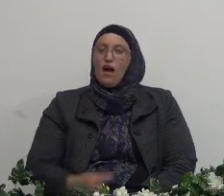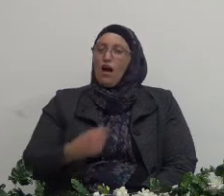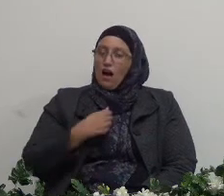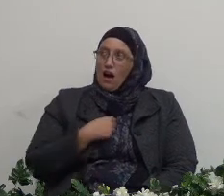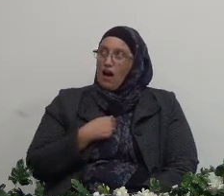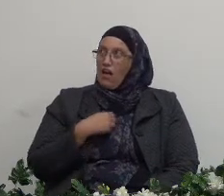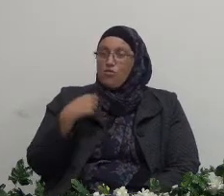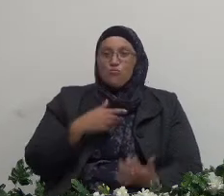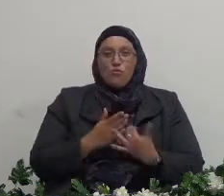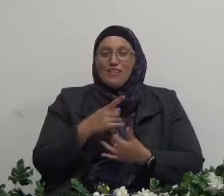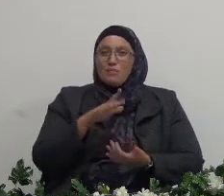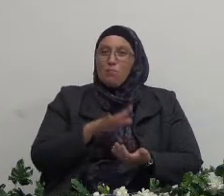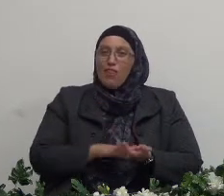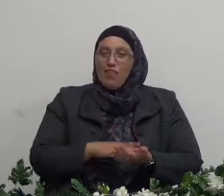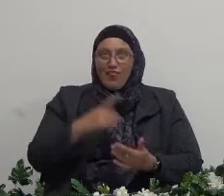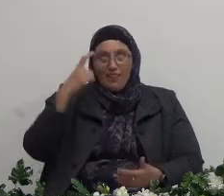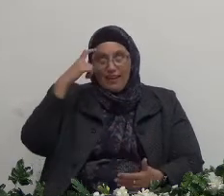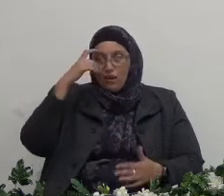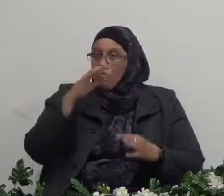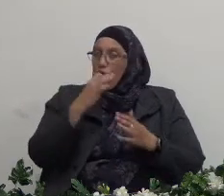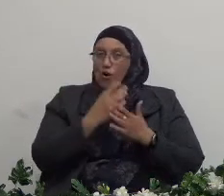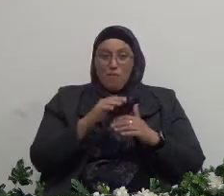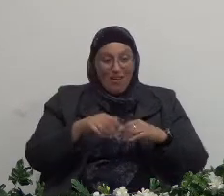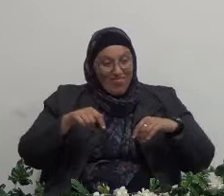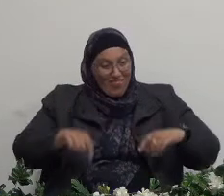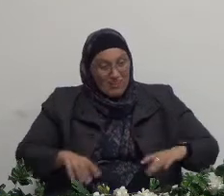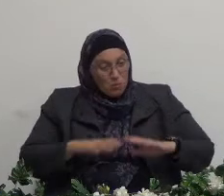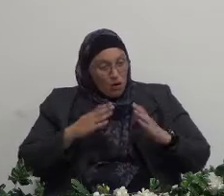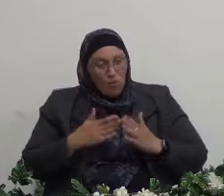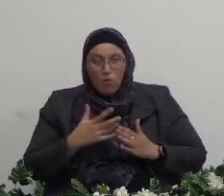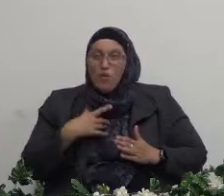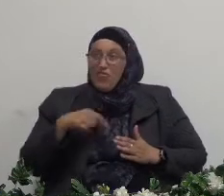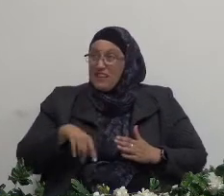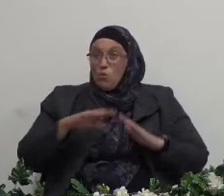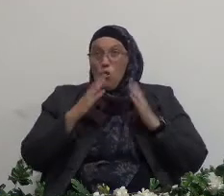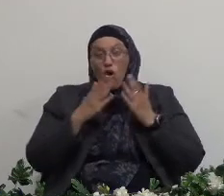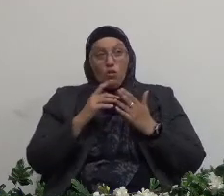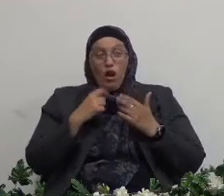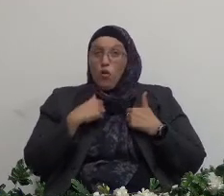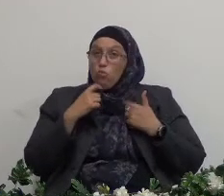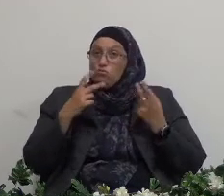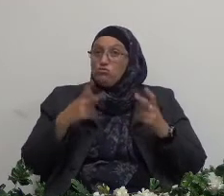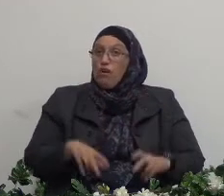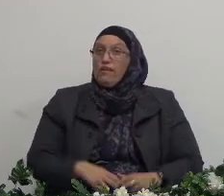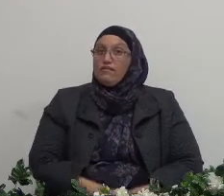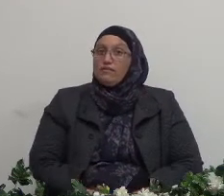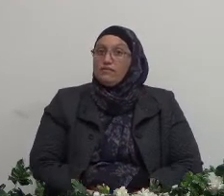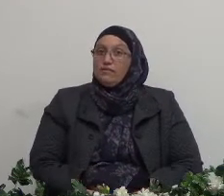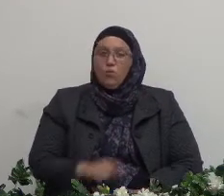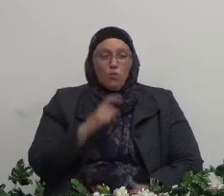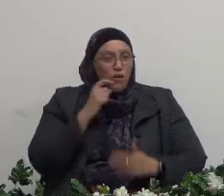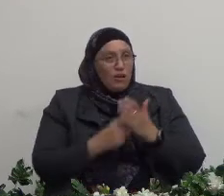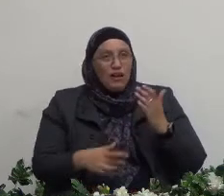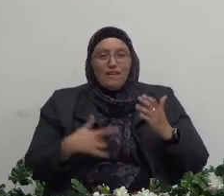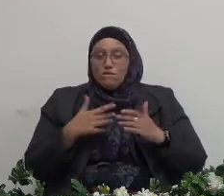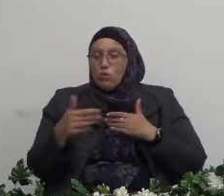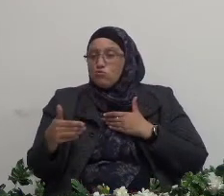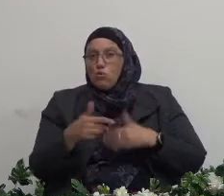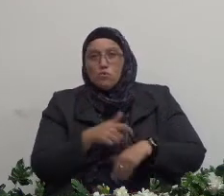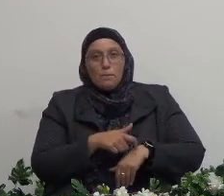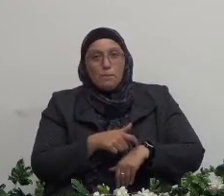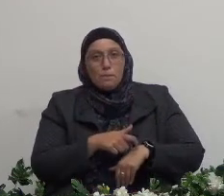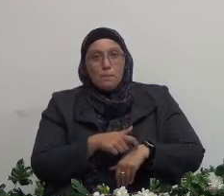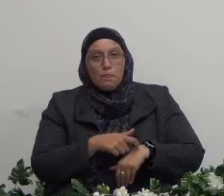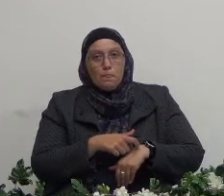world that is terminal and will only exist for a short while. Because it's not only is it terminal,